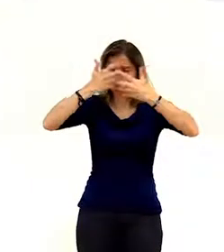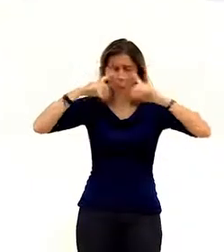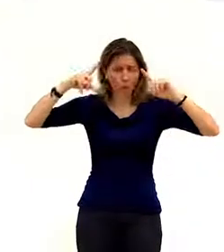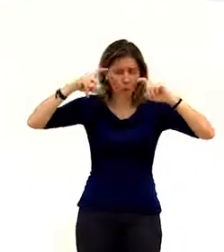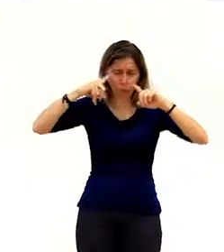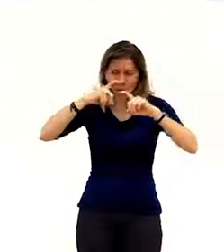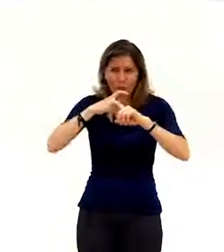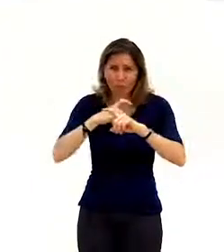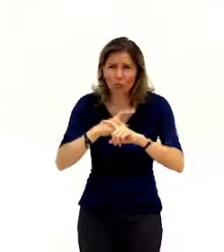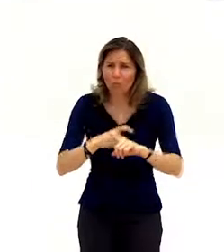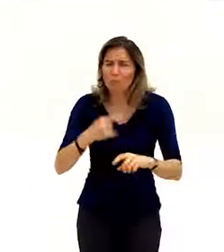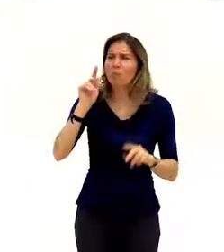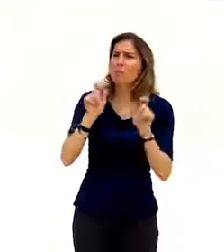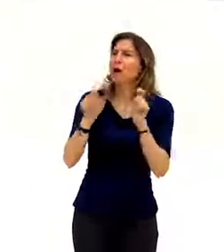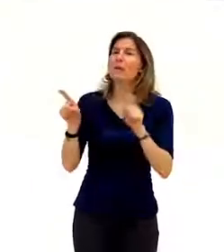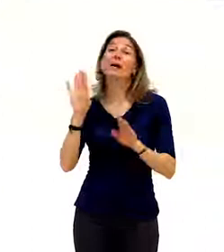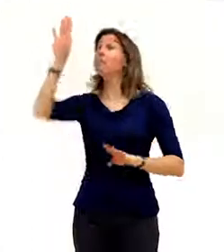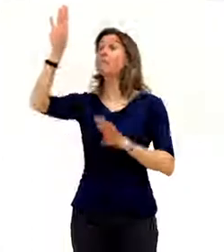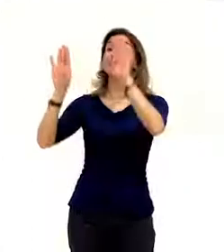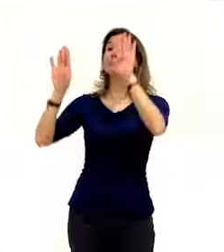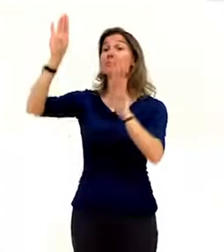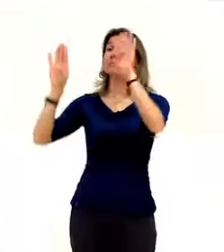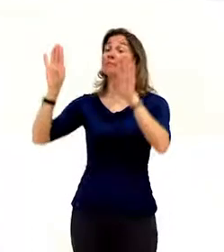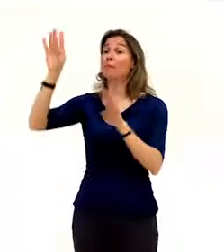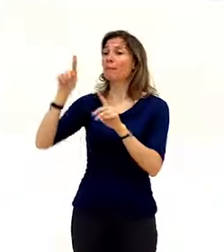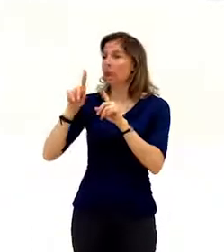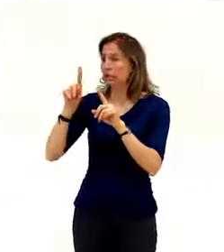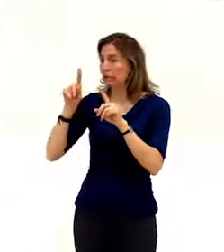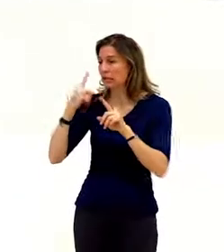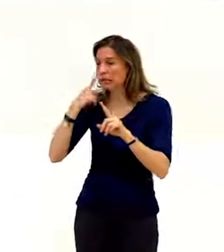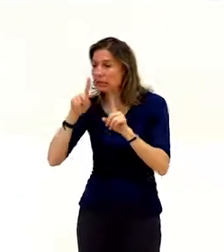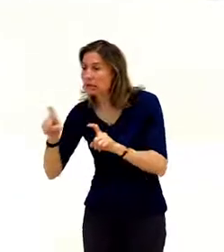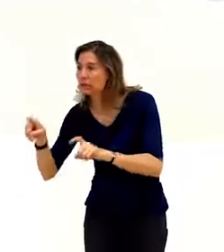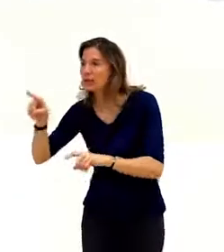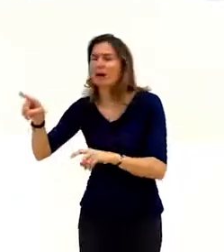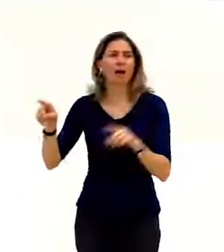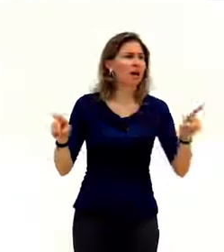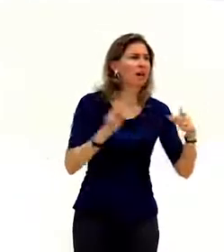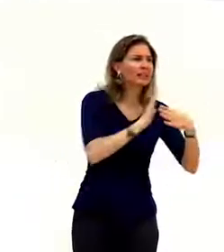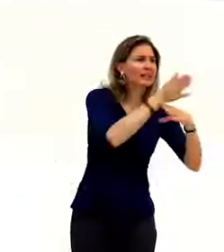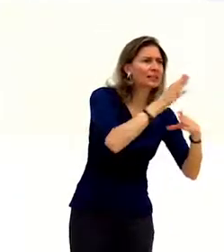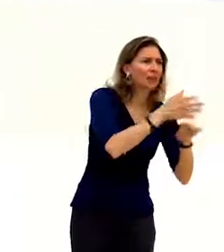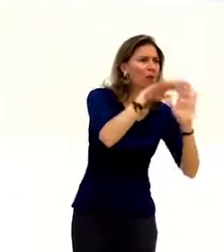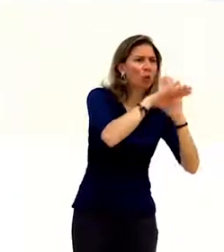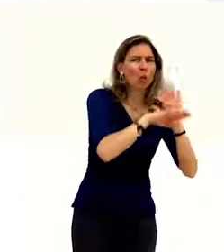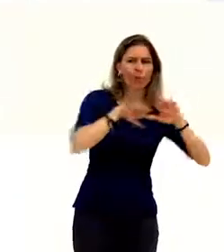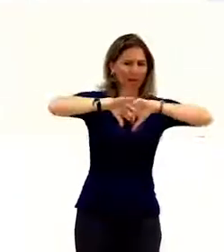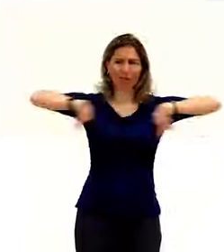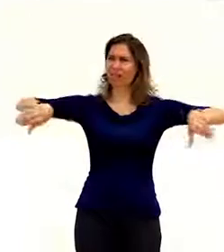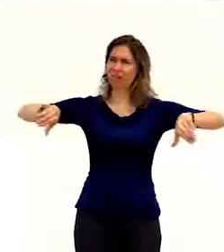of contesting the market to provide accessibility requirements for